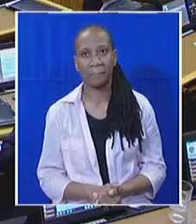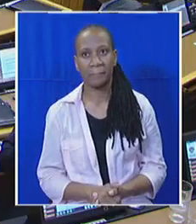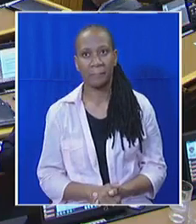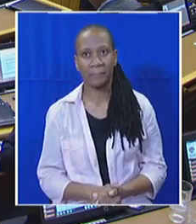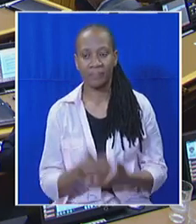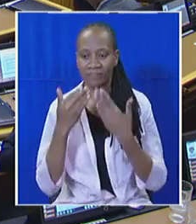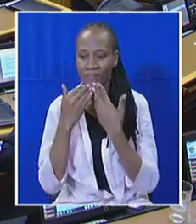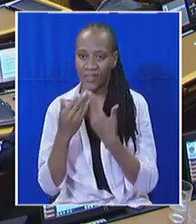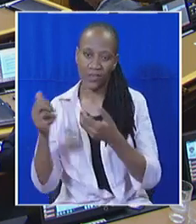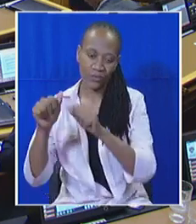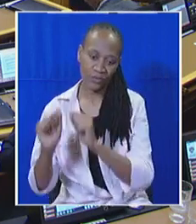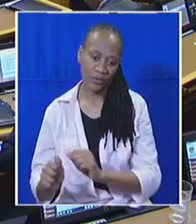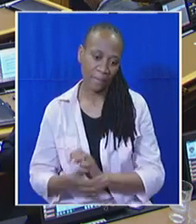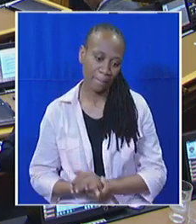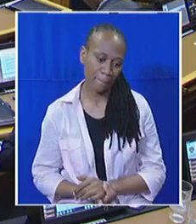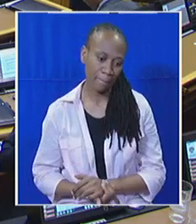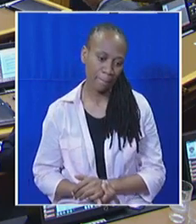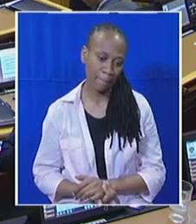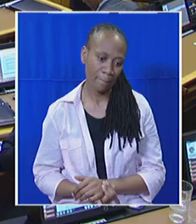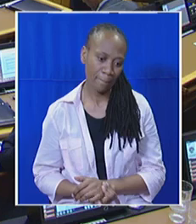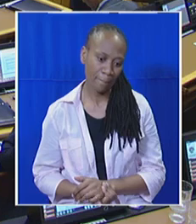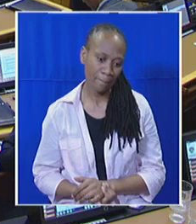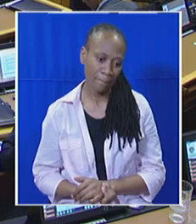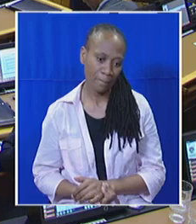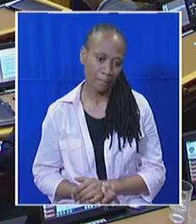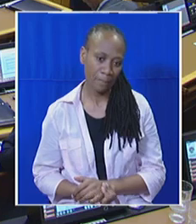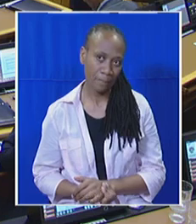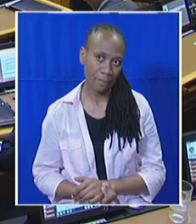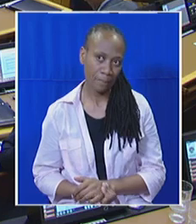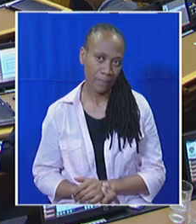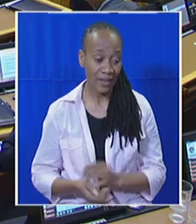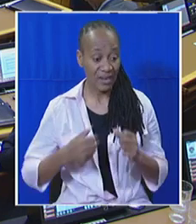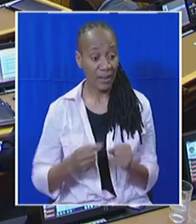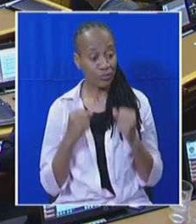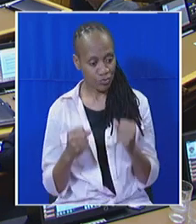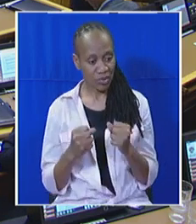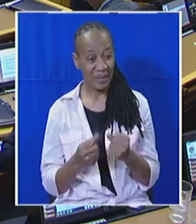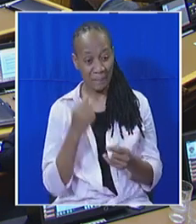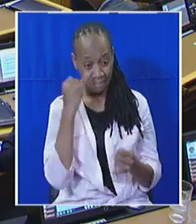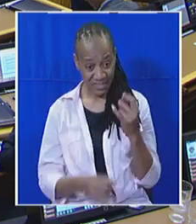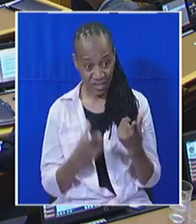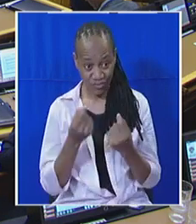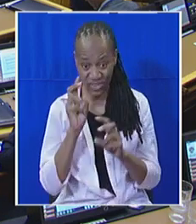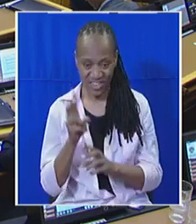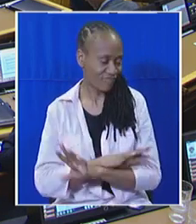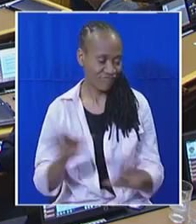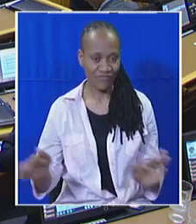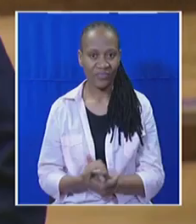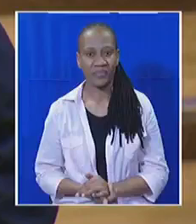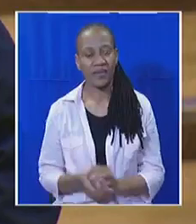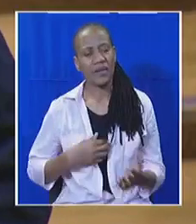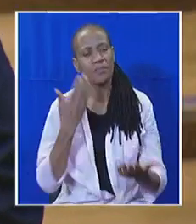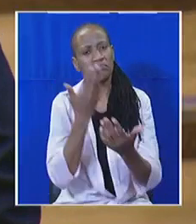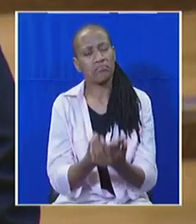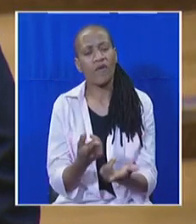Thank you, House Chair. Nakon kenda komisa ngempepho kulakona naphinde ndibhide ke ngoku. I hereby move without notice